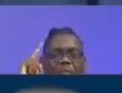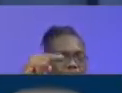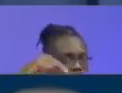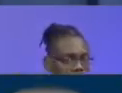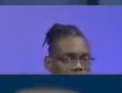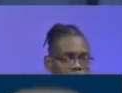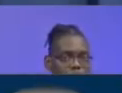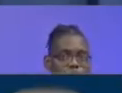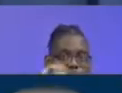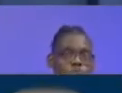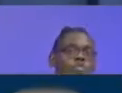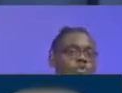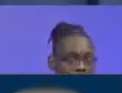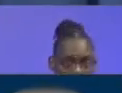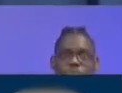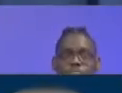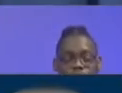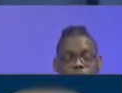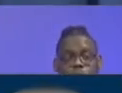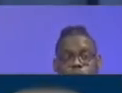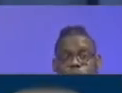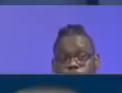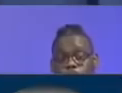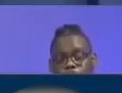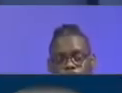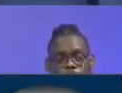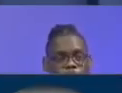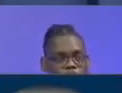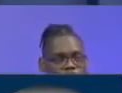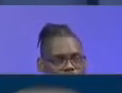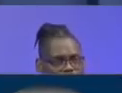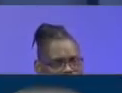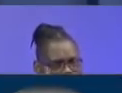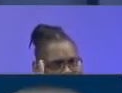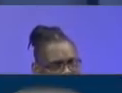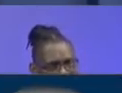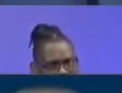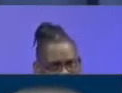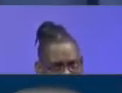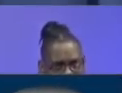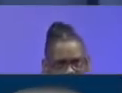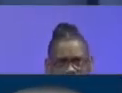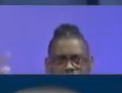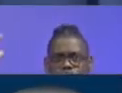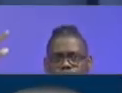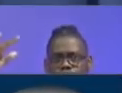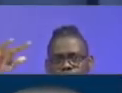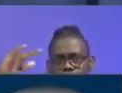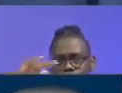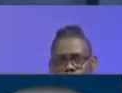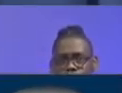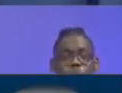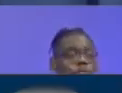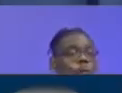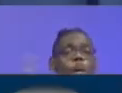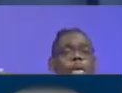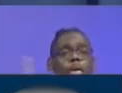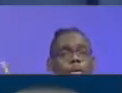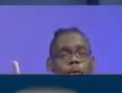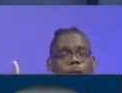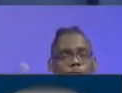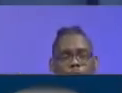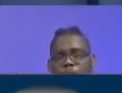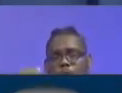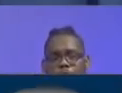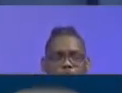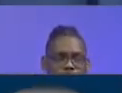passenger who came in to Trinidad and Tobago via Panama from New York. Those circumstances